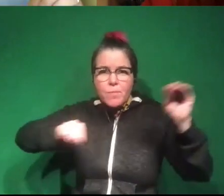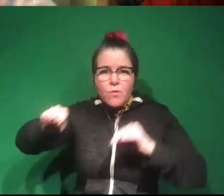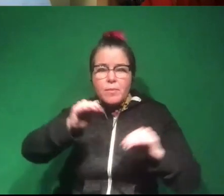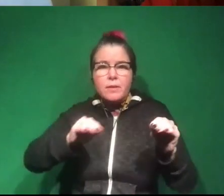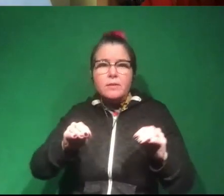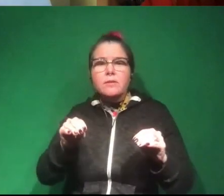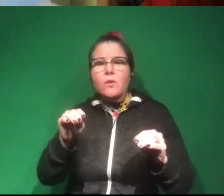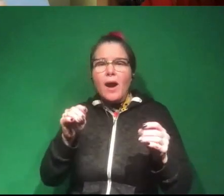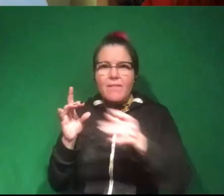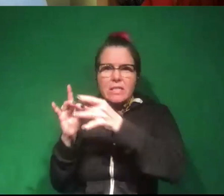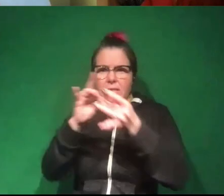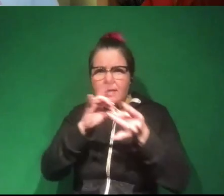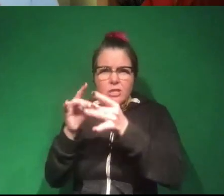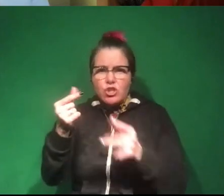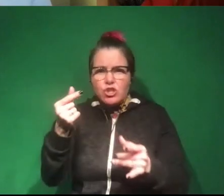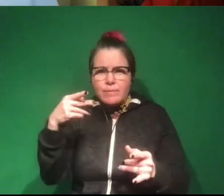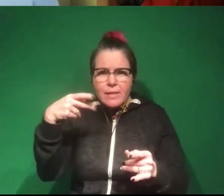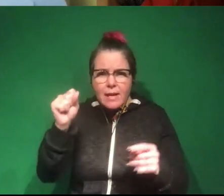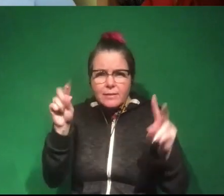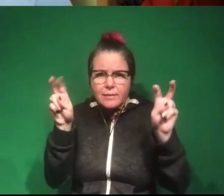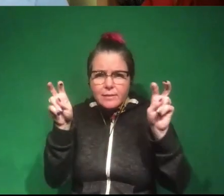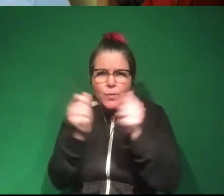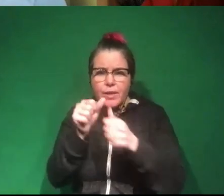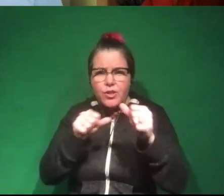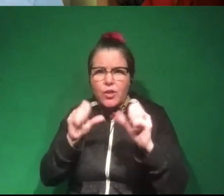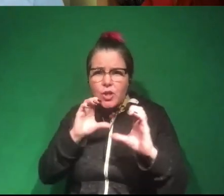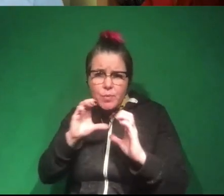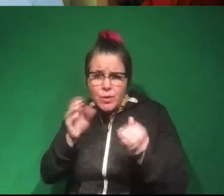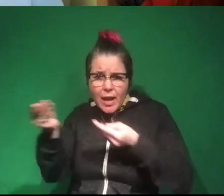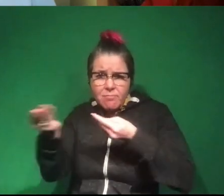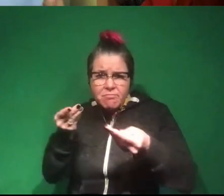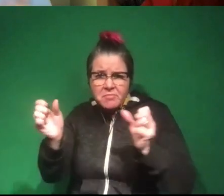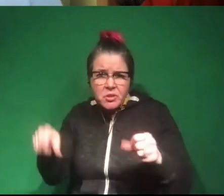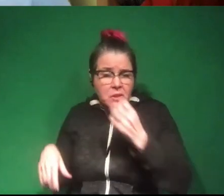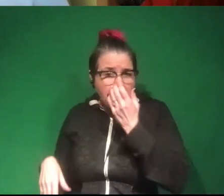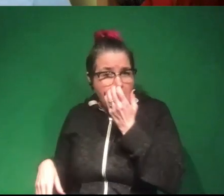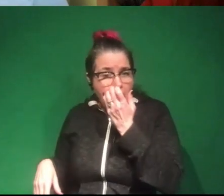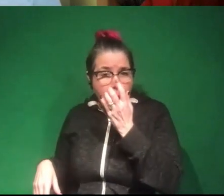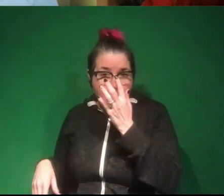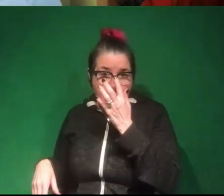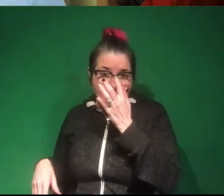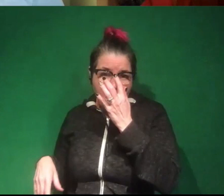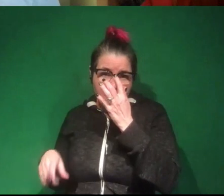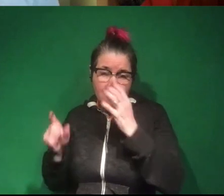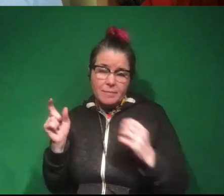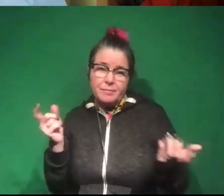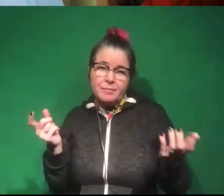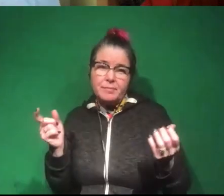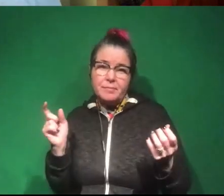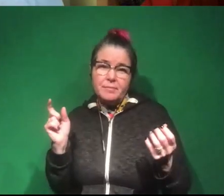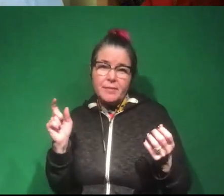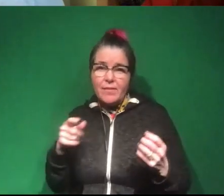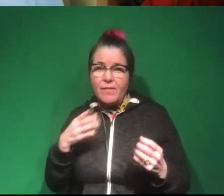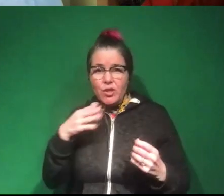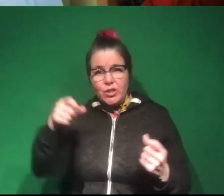GPS coordinate with each other, they can, communicate in different ways. Um, but you'd have to have a good, like Wi-Fi